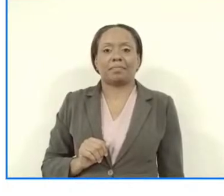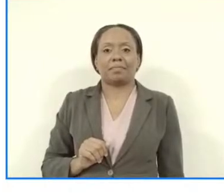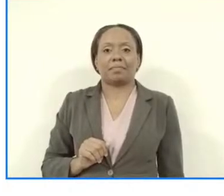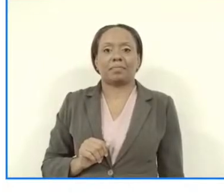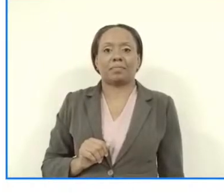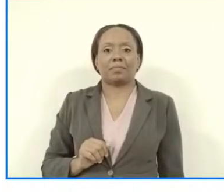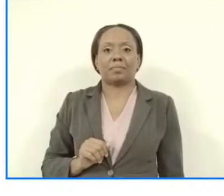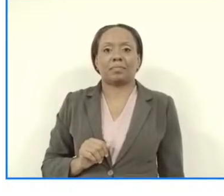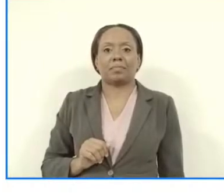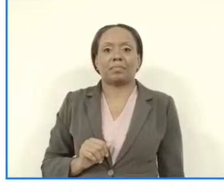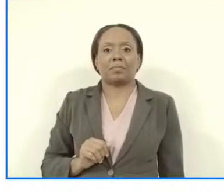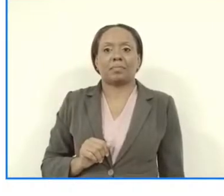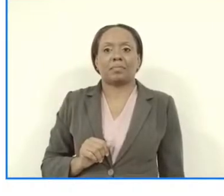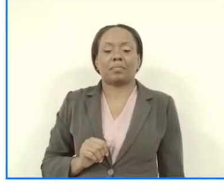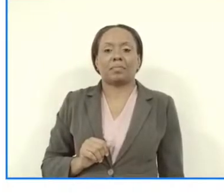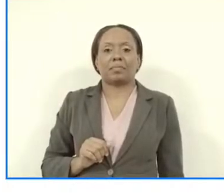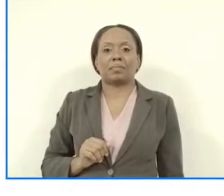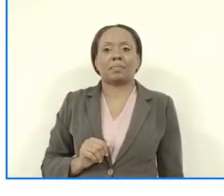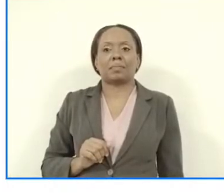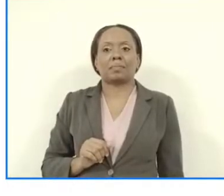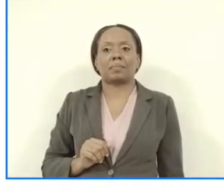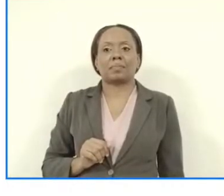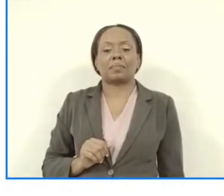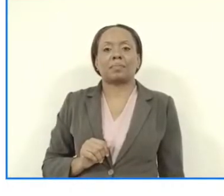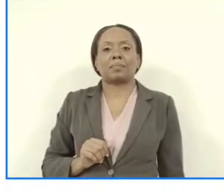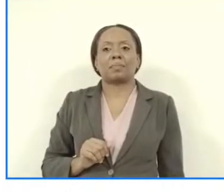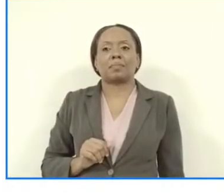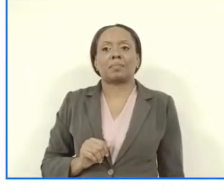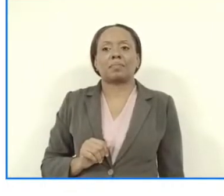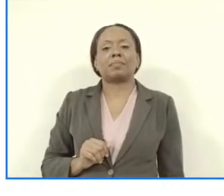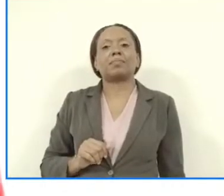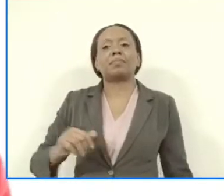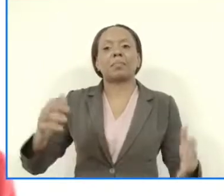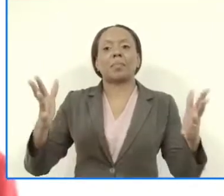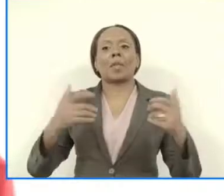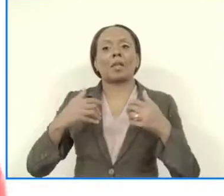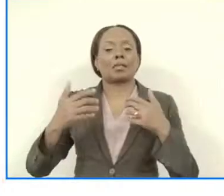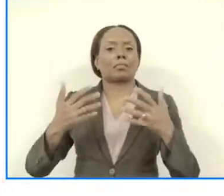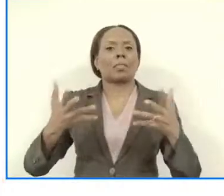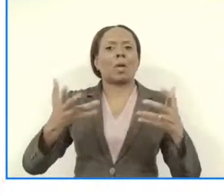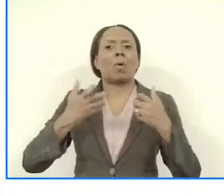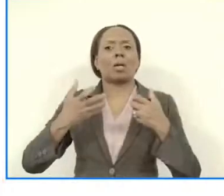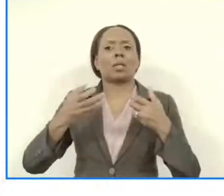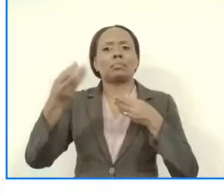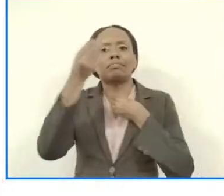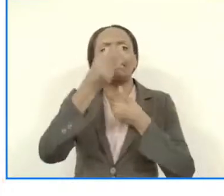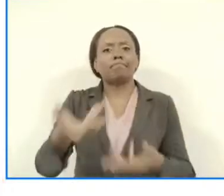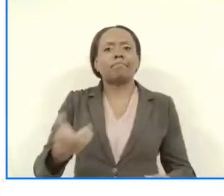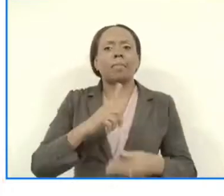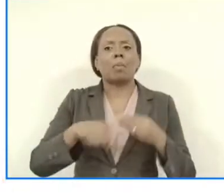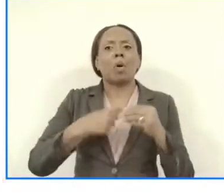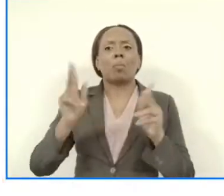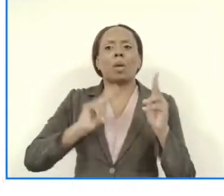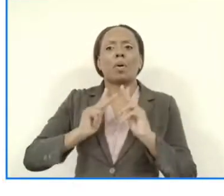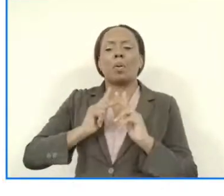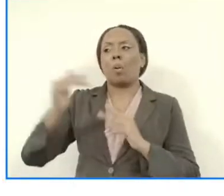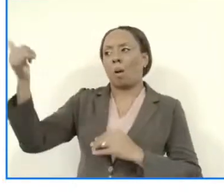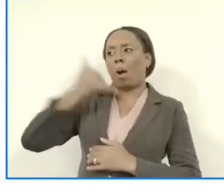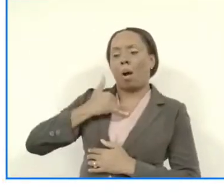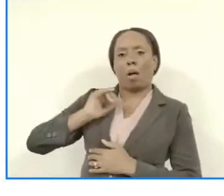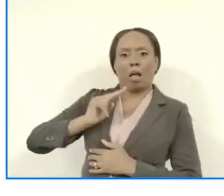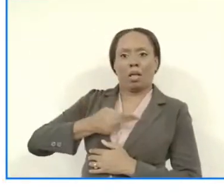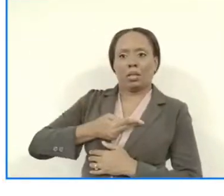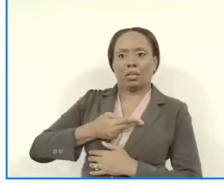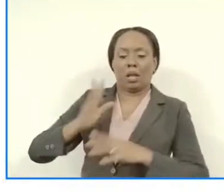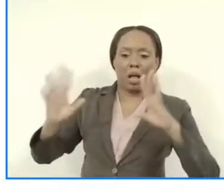Just to give you an indication of the reports that we've received thus far, we have